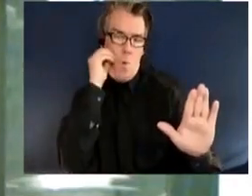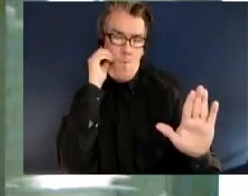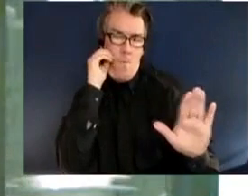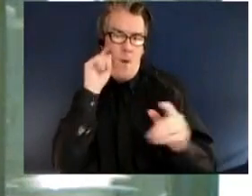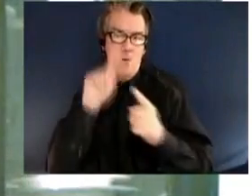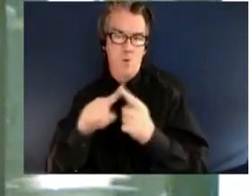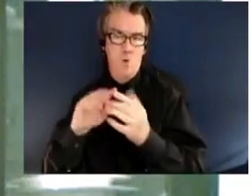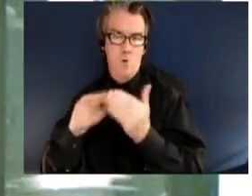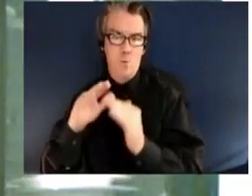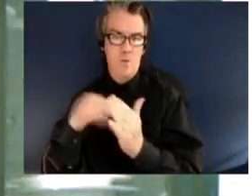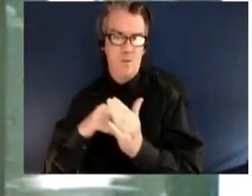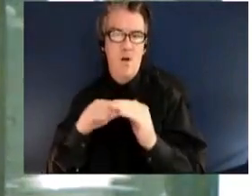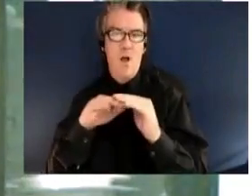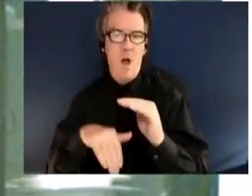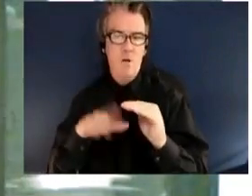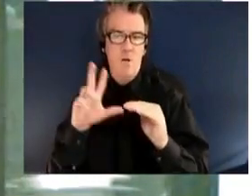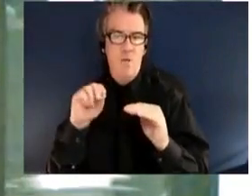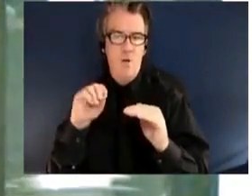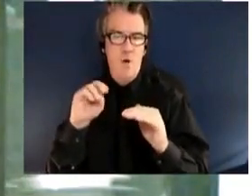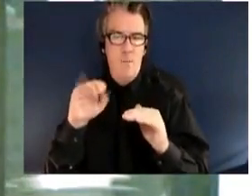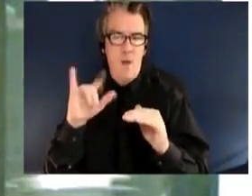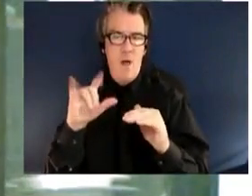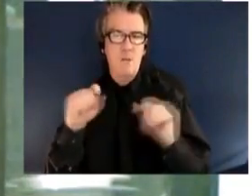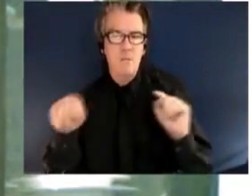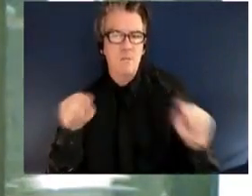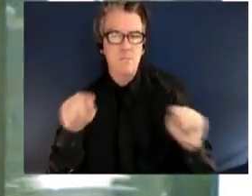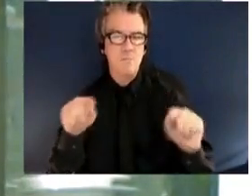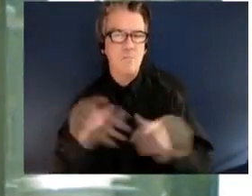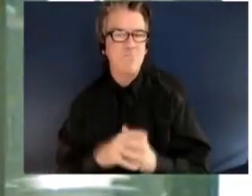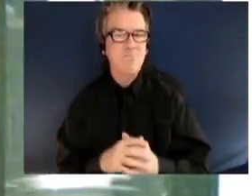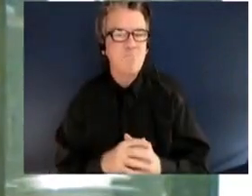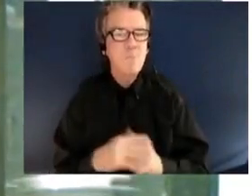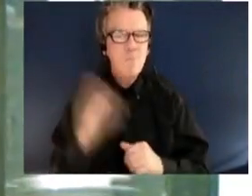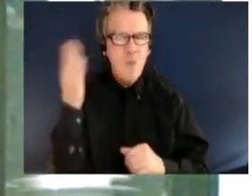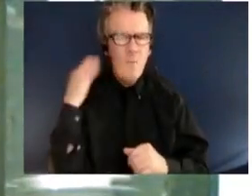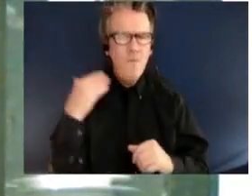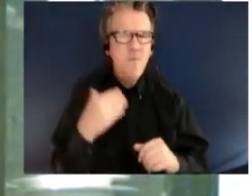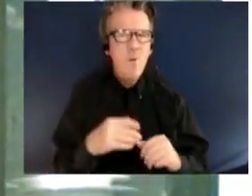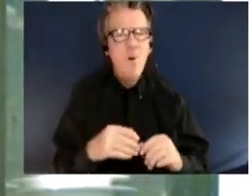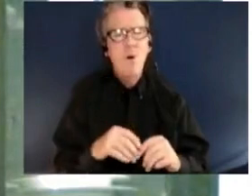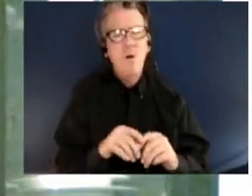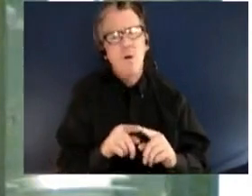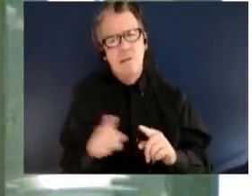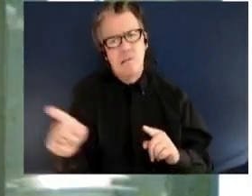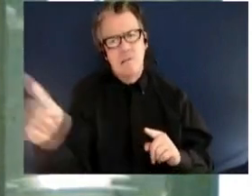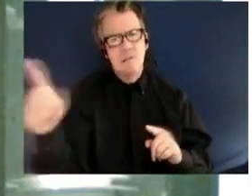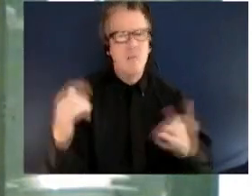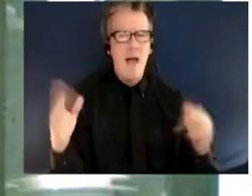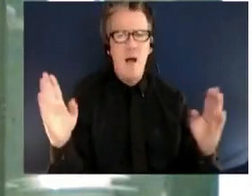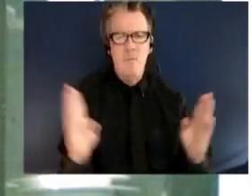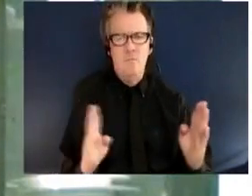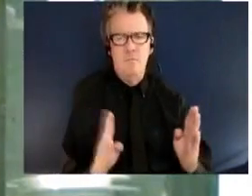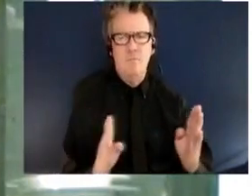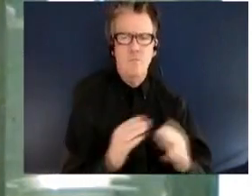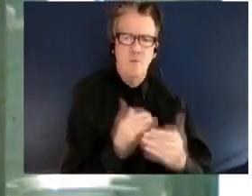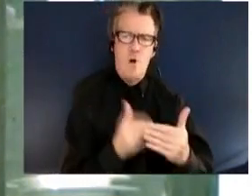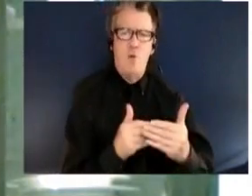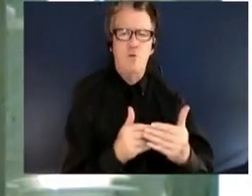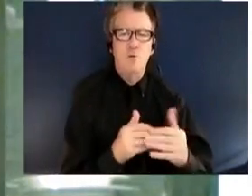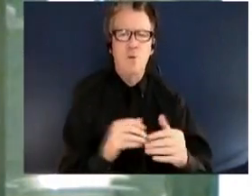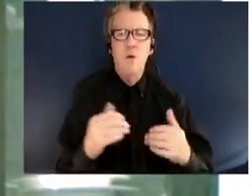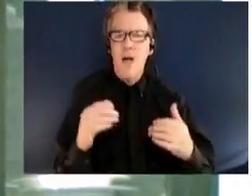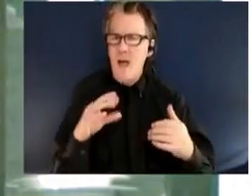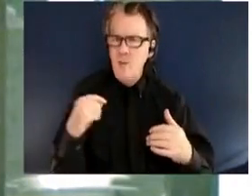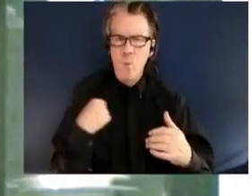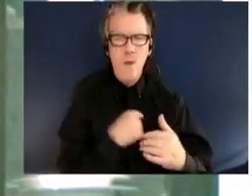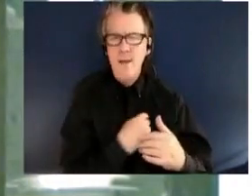had half as many centers open. So 106 centers open, really trying to minimize the hardship on our customers and